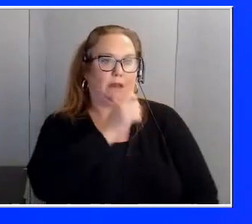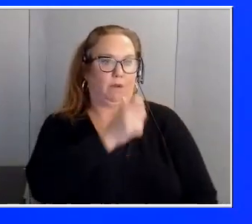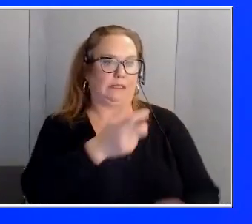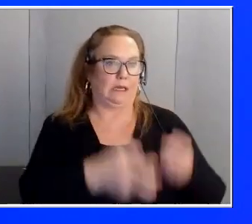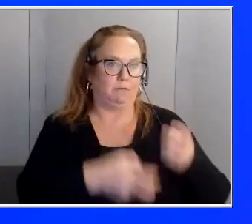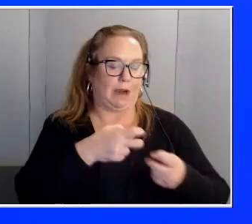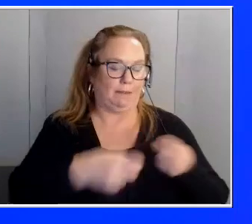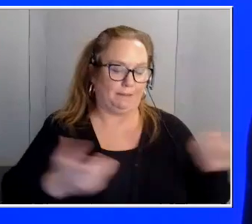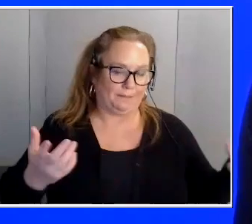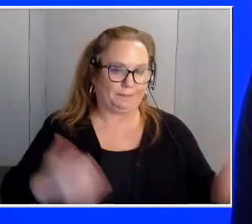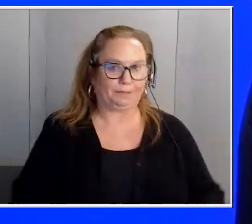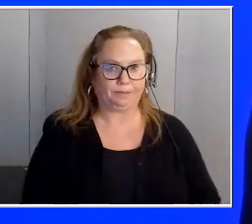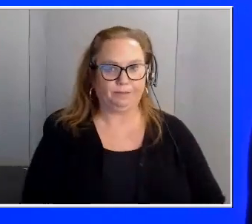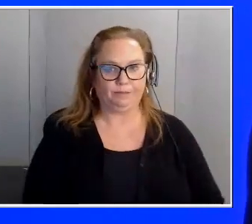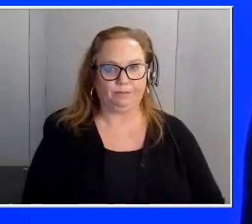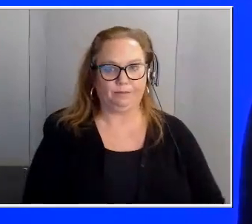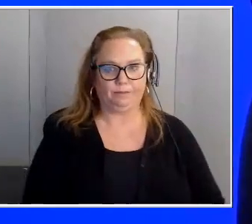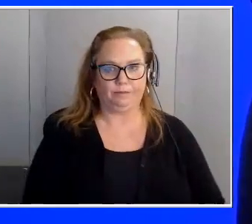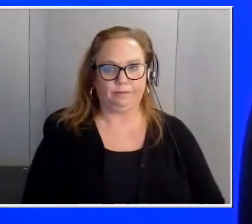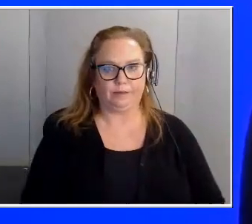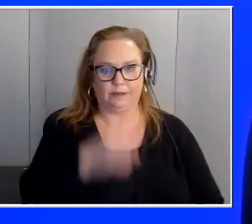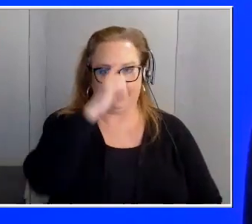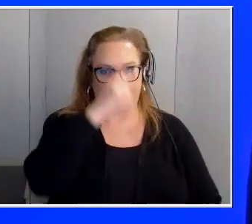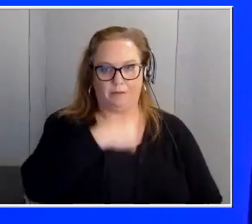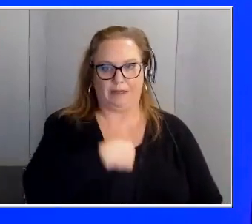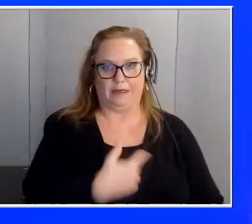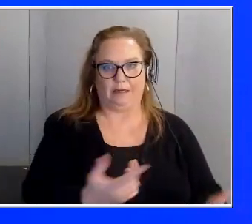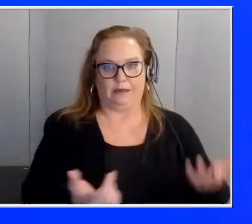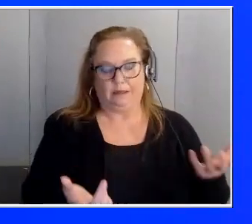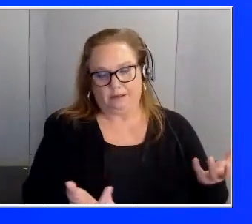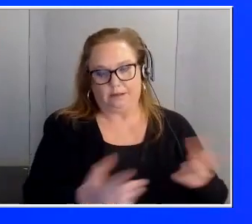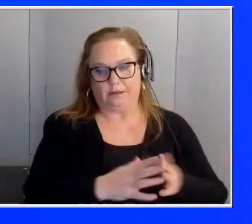problem. So for me,